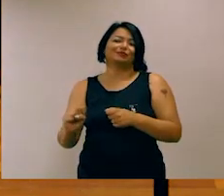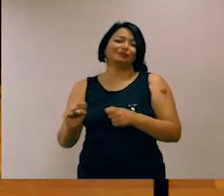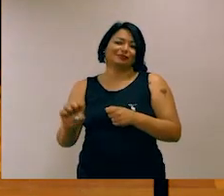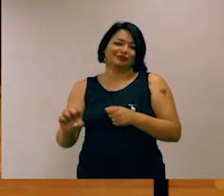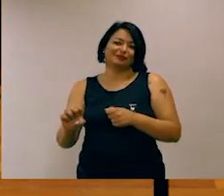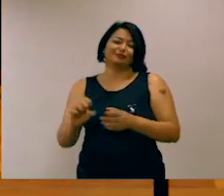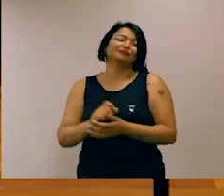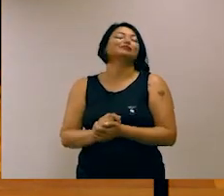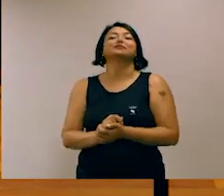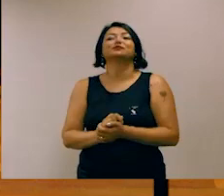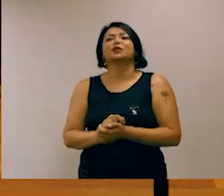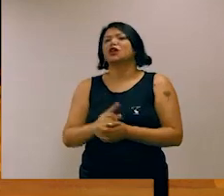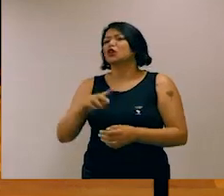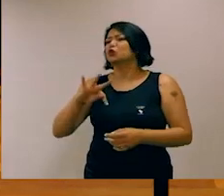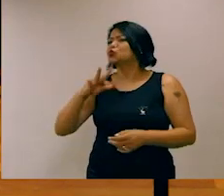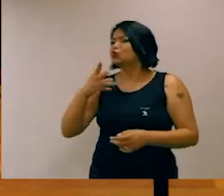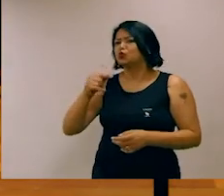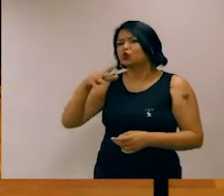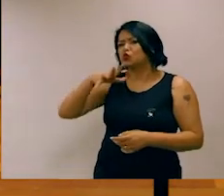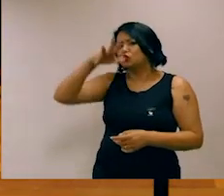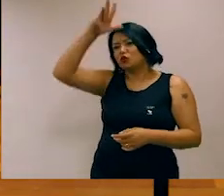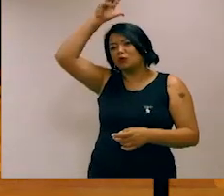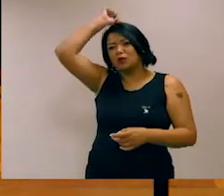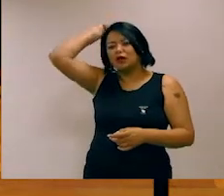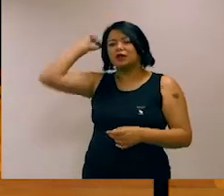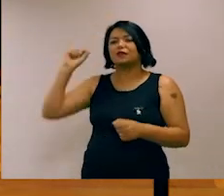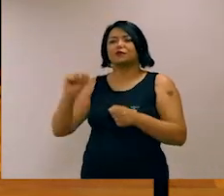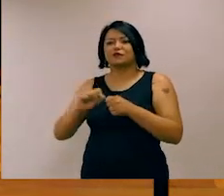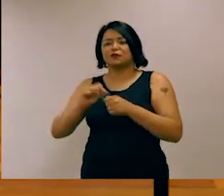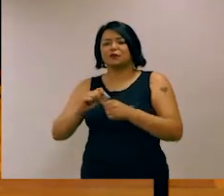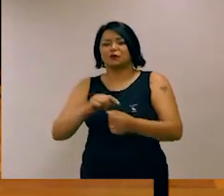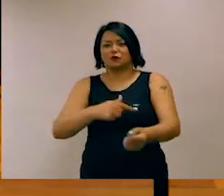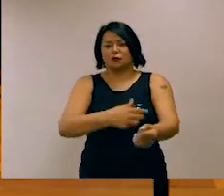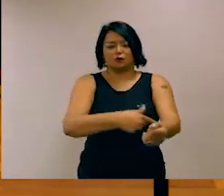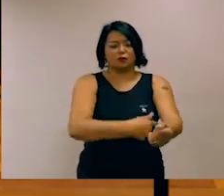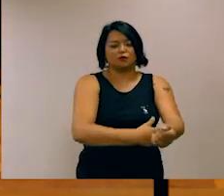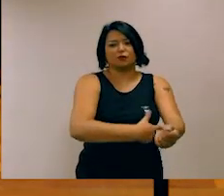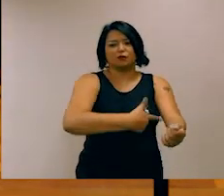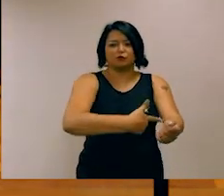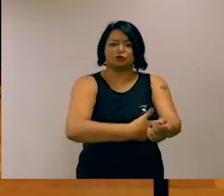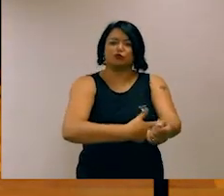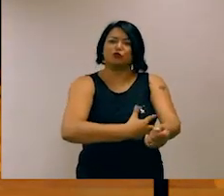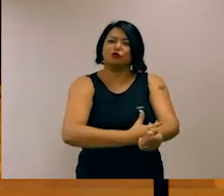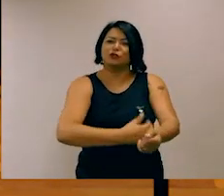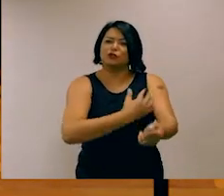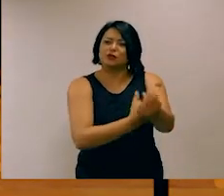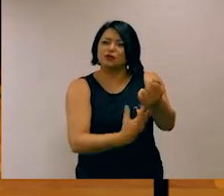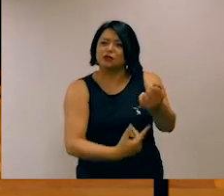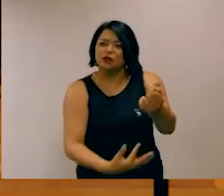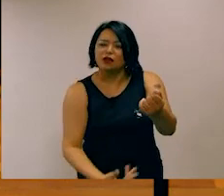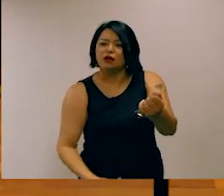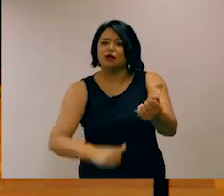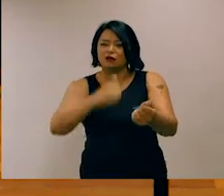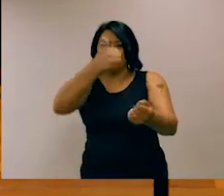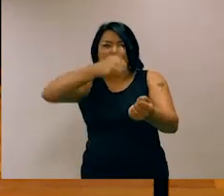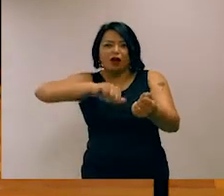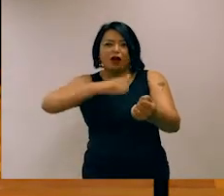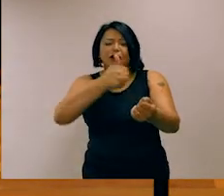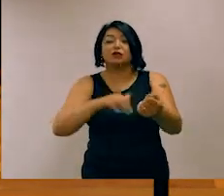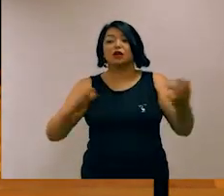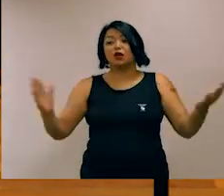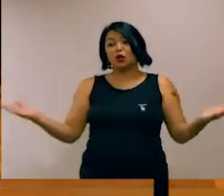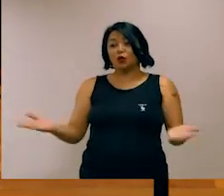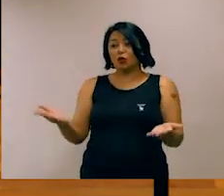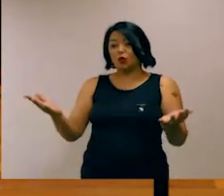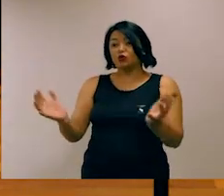the firefighters that were in the operation, left the operation, they have already done blood tests when they